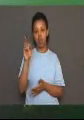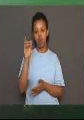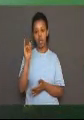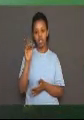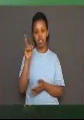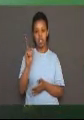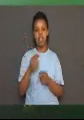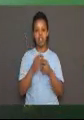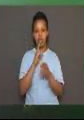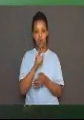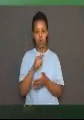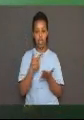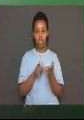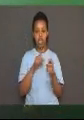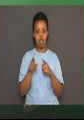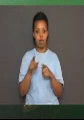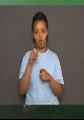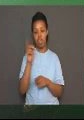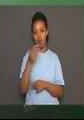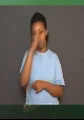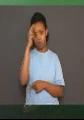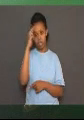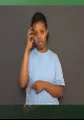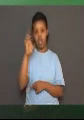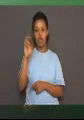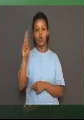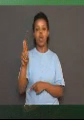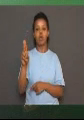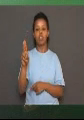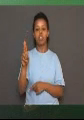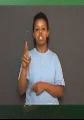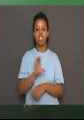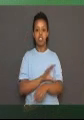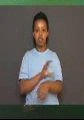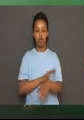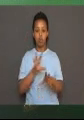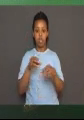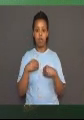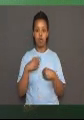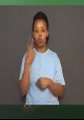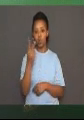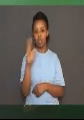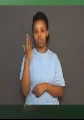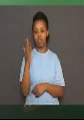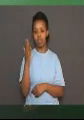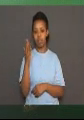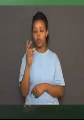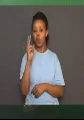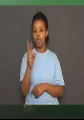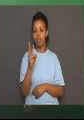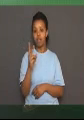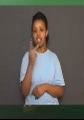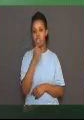is because eukaryotic species receive 1 set of chromosomes from each